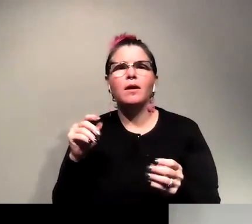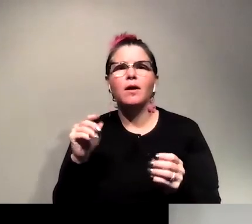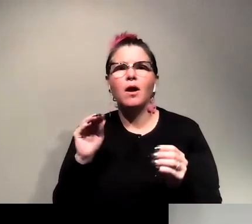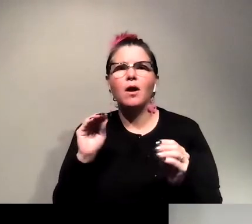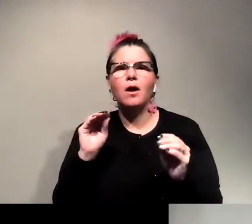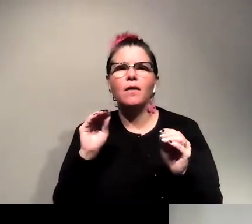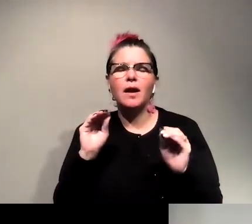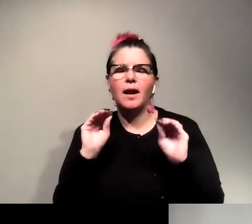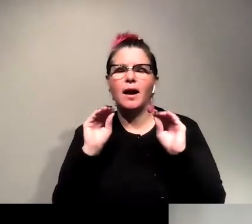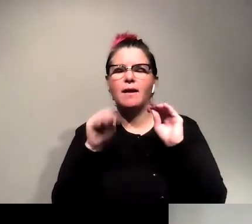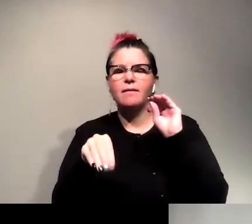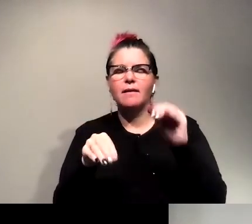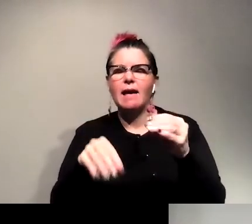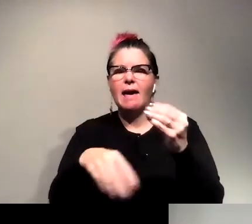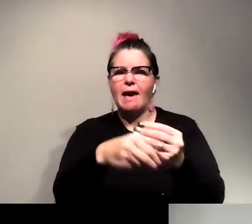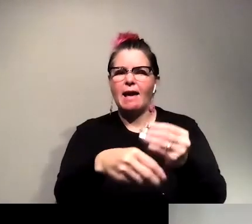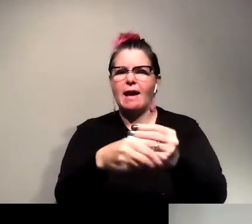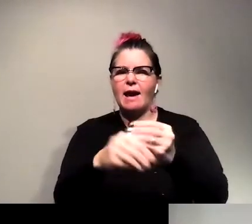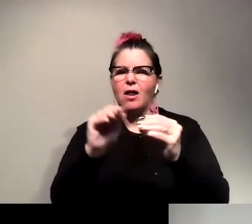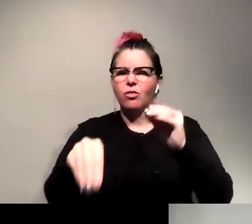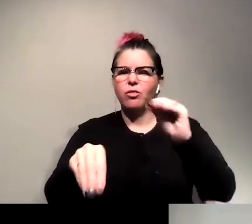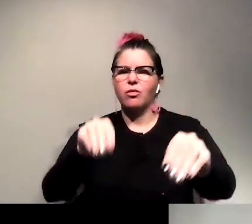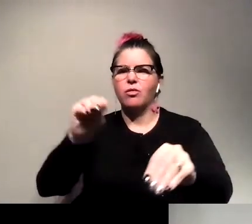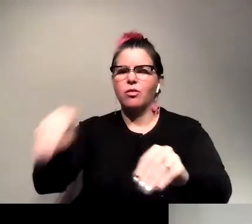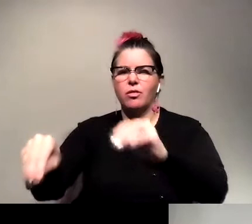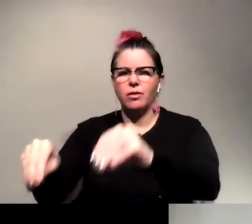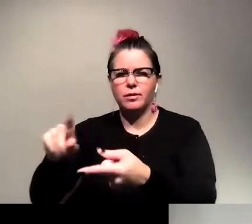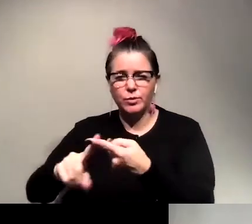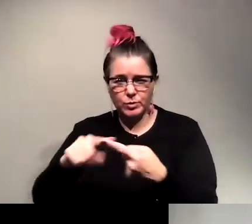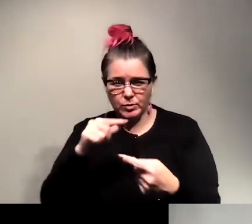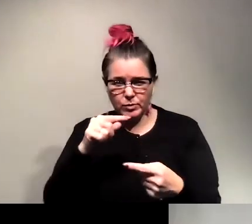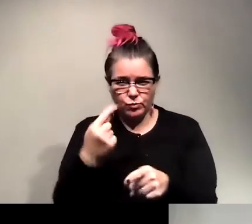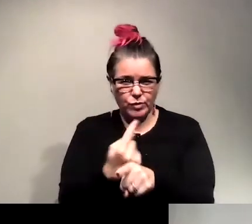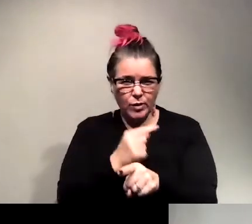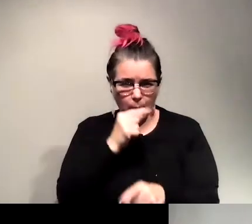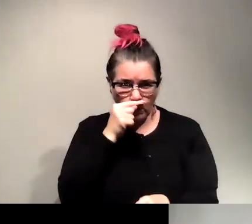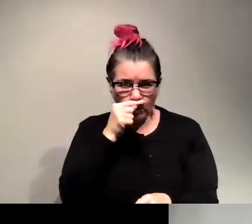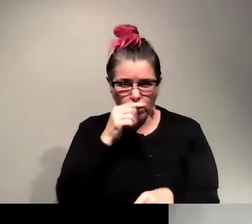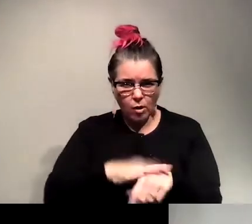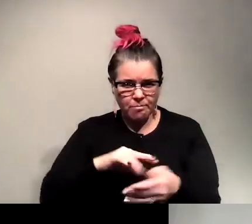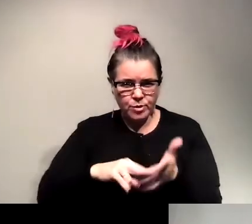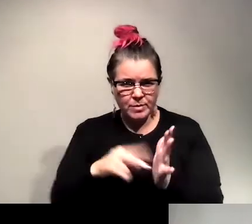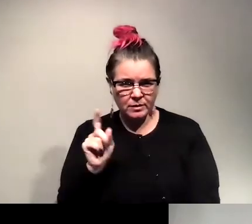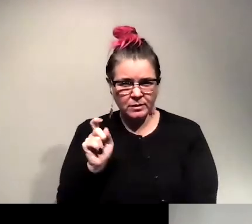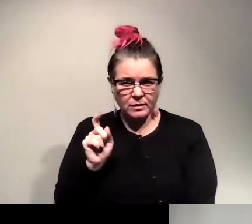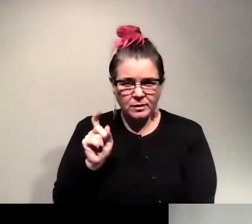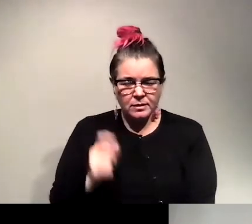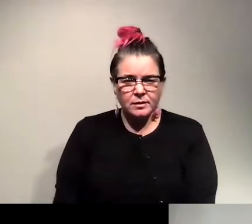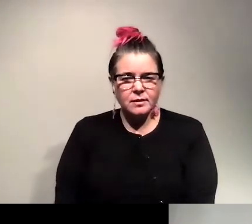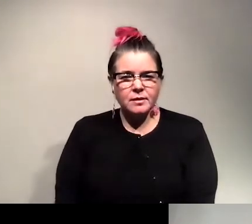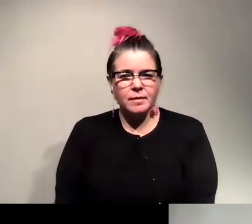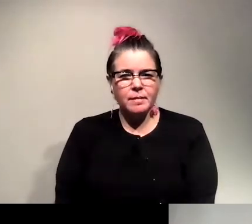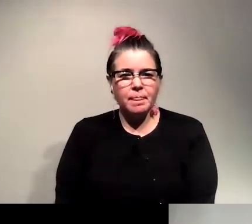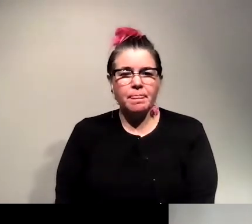to say like adding the organism to the corn to grow it on purpose? So to